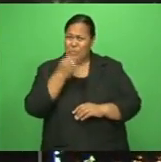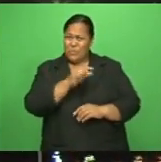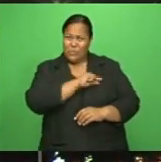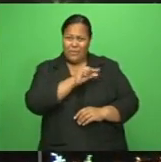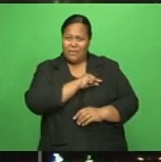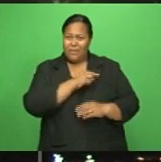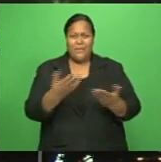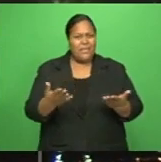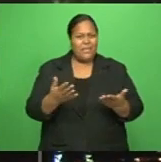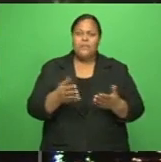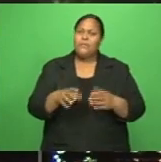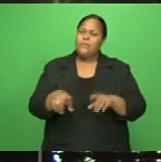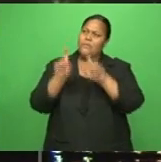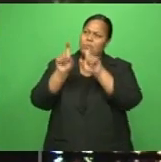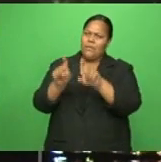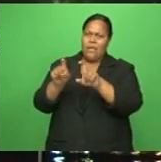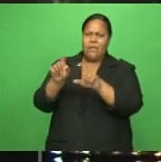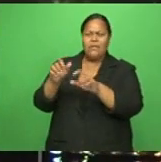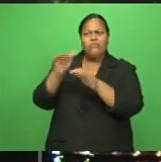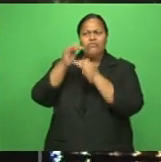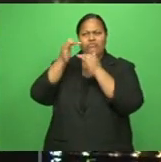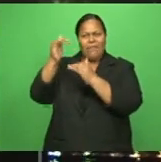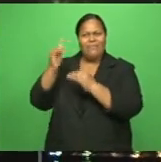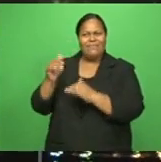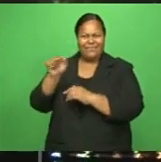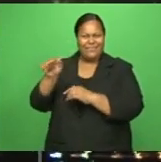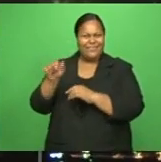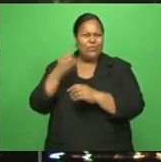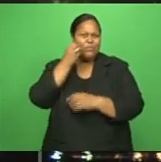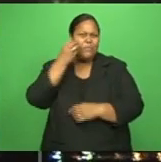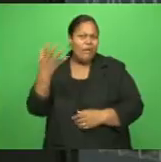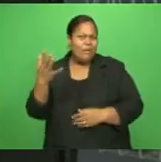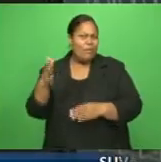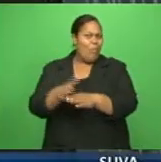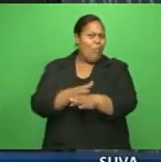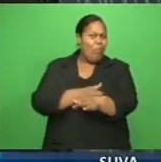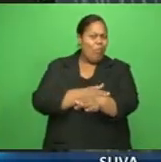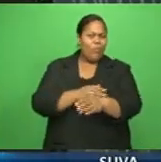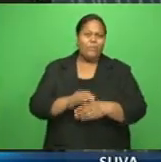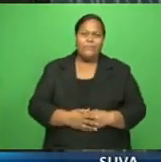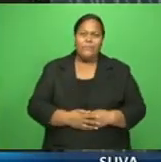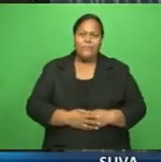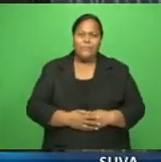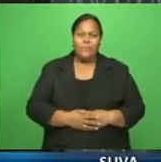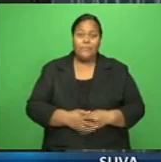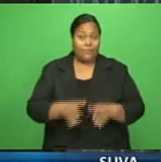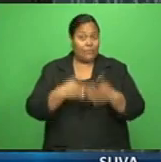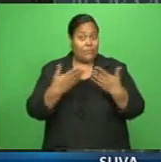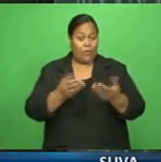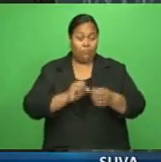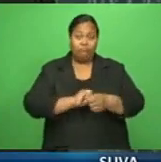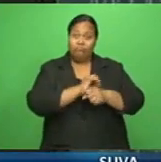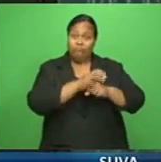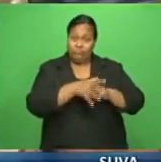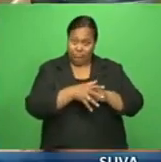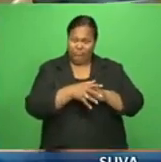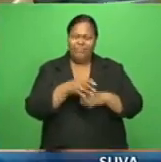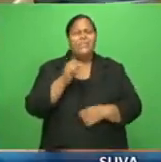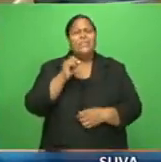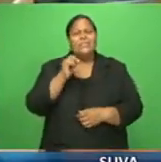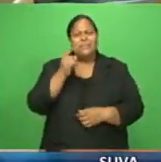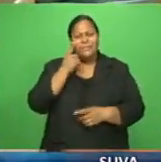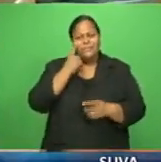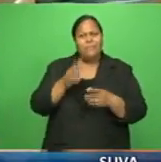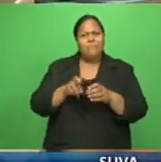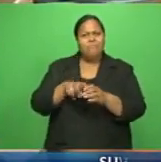on supermarket shelves for longer. Kritika Kumar reports. The pandemic has seen rising unemployment, which has changed